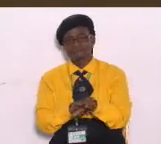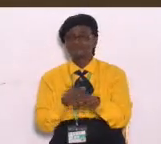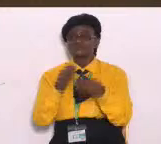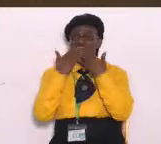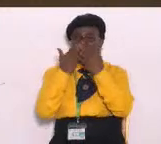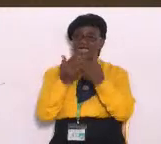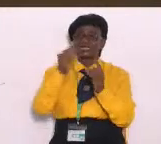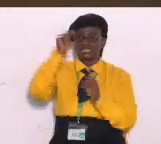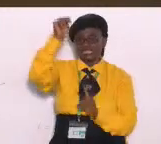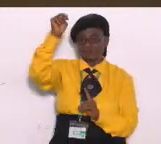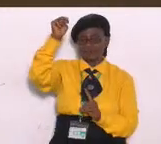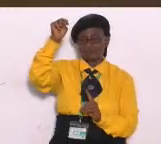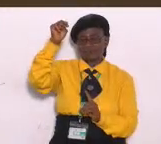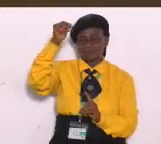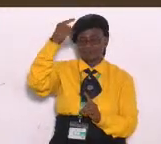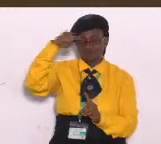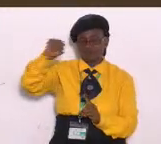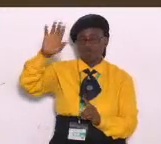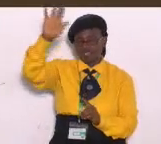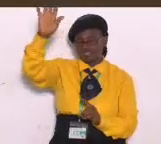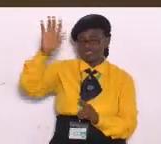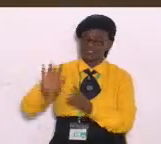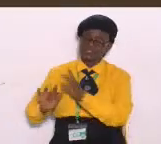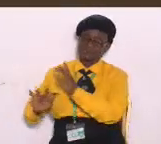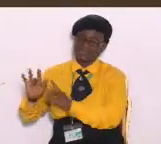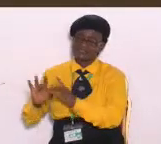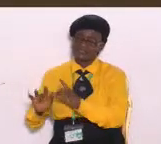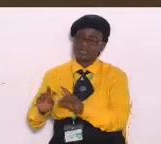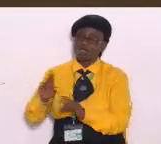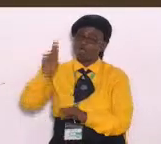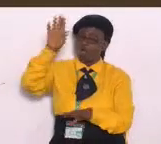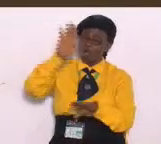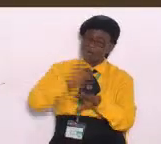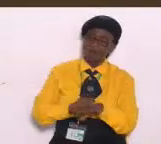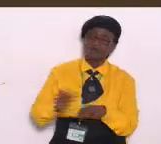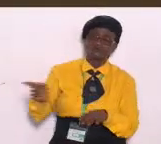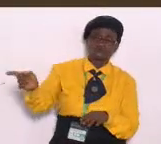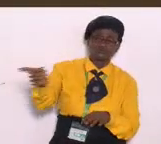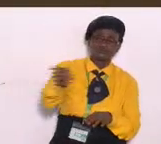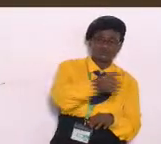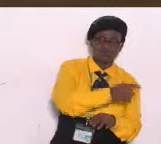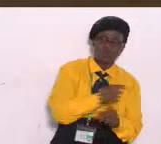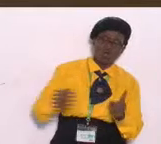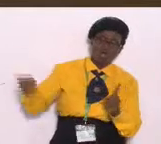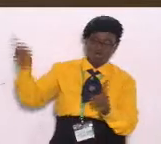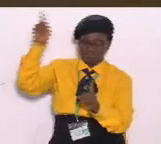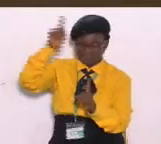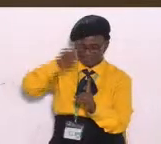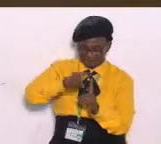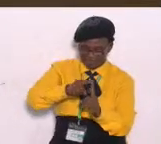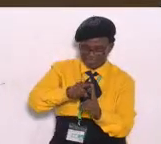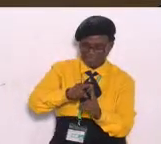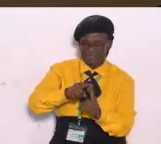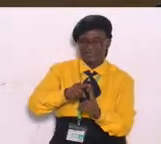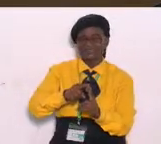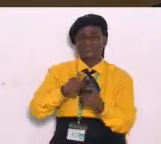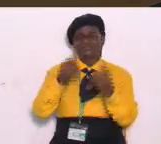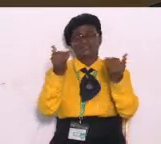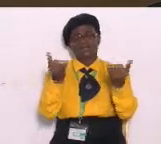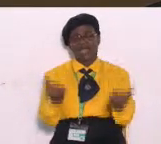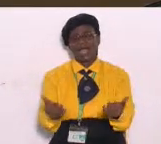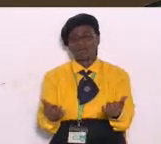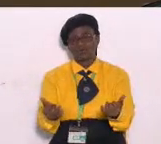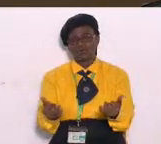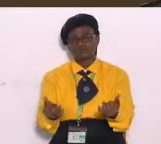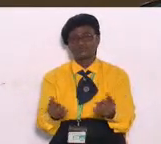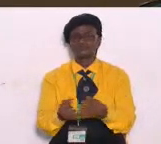Thank him for his mercies upon you up till this moment.